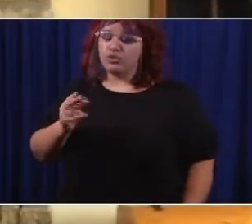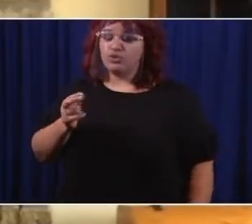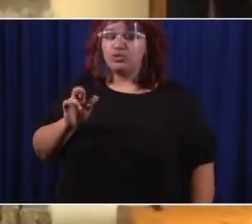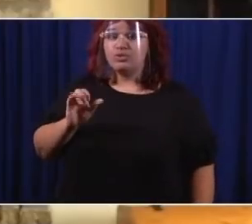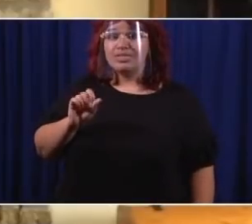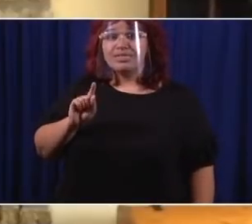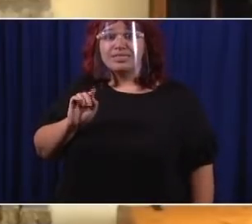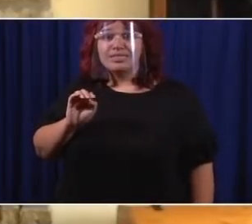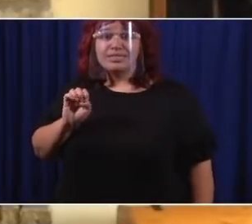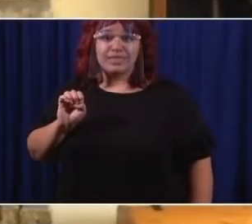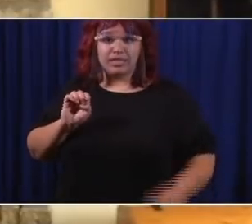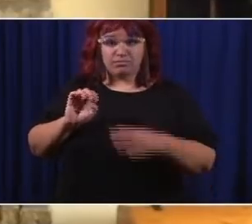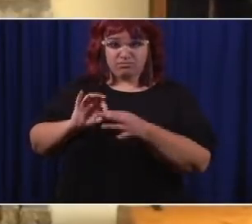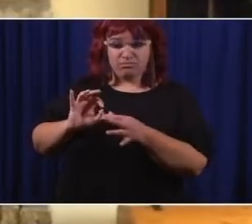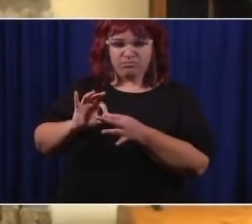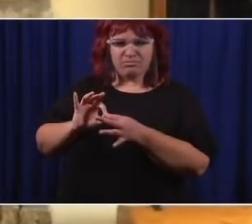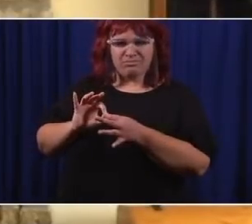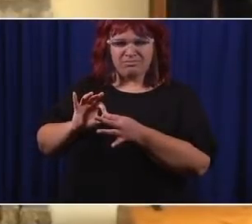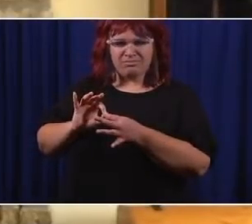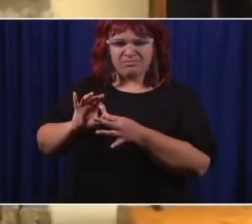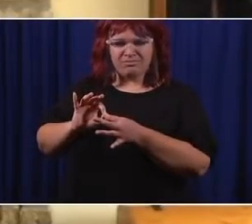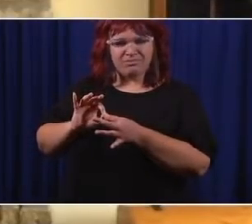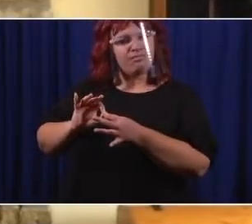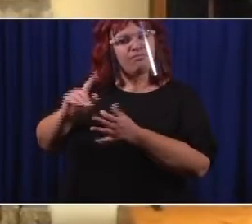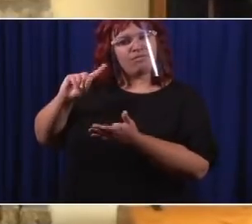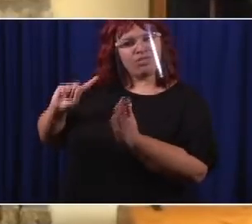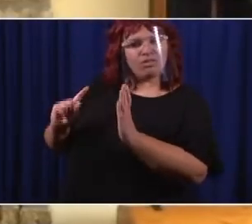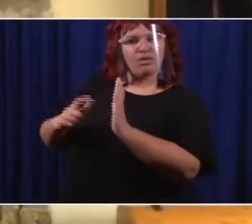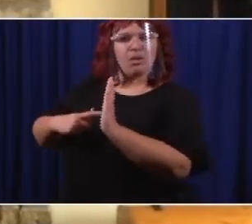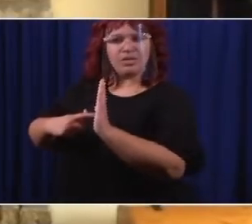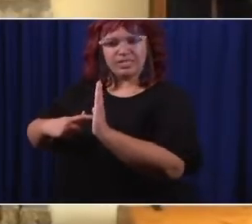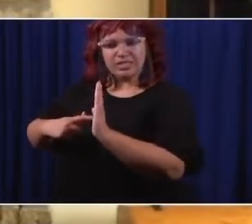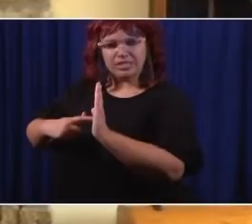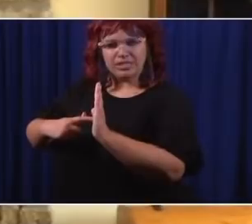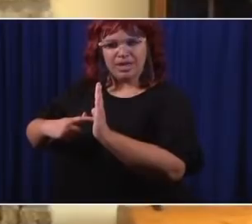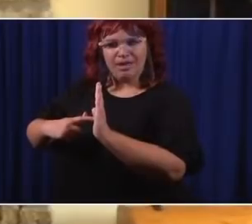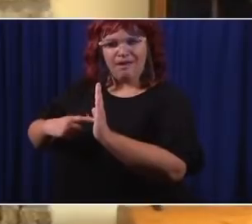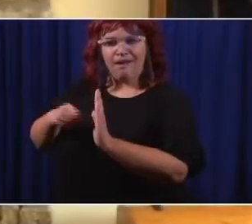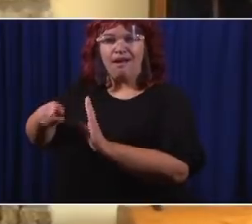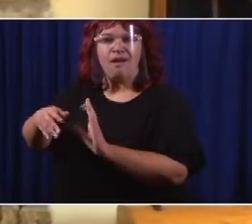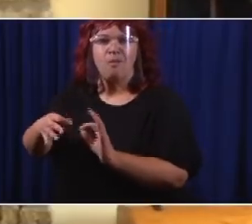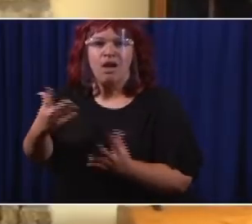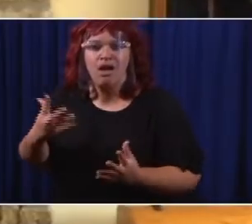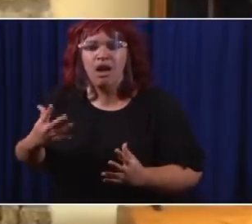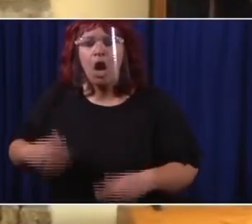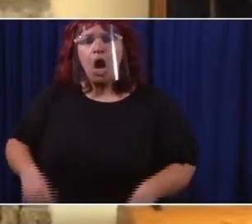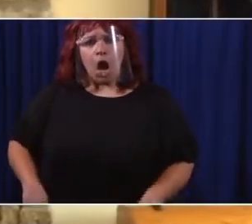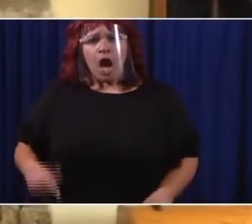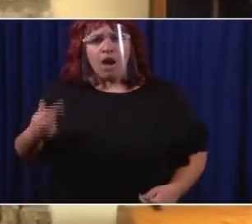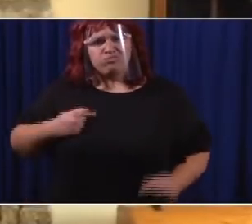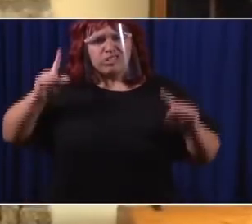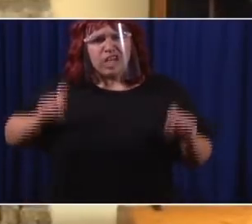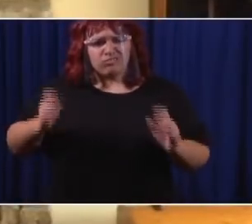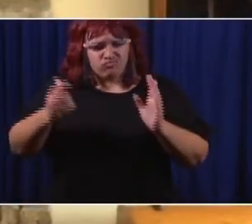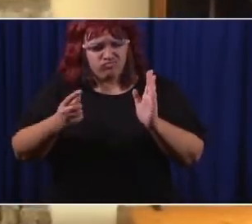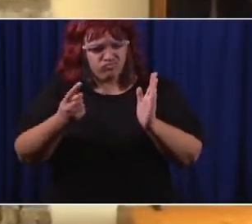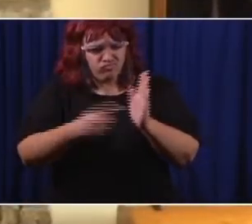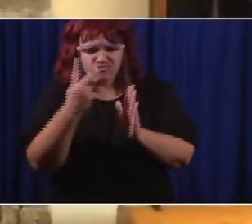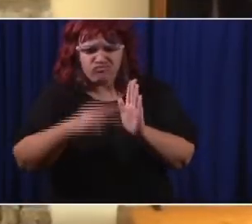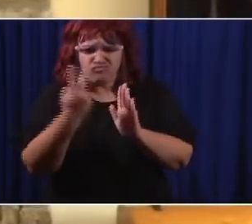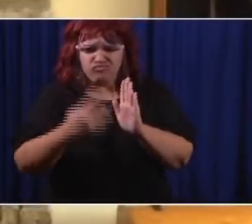kind of made him a little bit overly sure of his situation. Do you think that